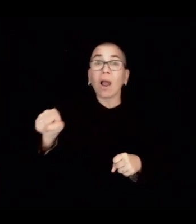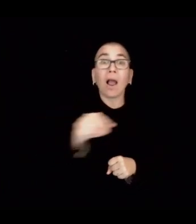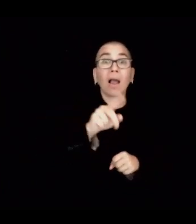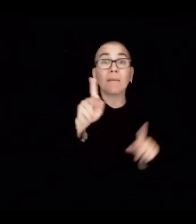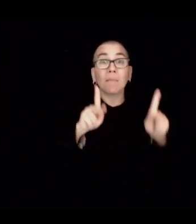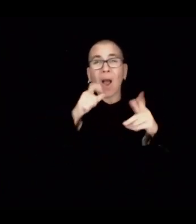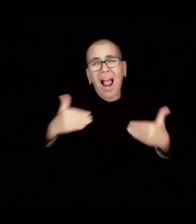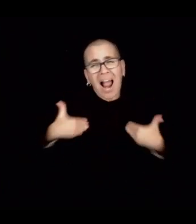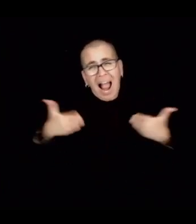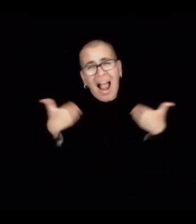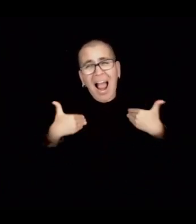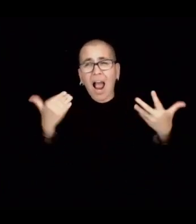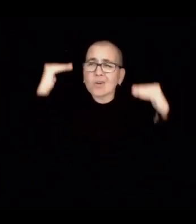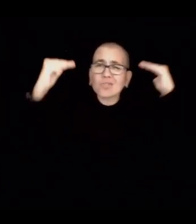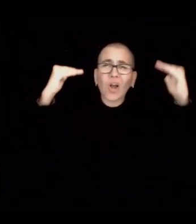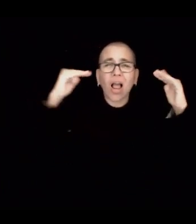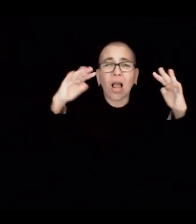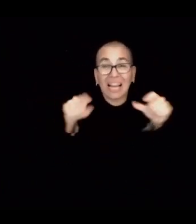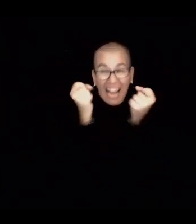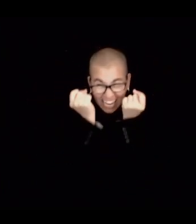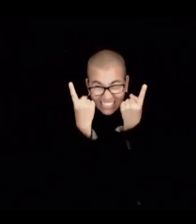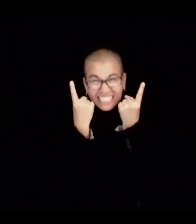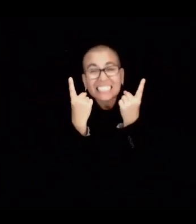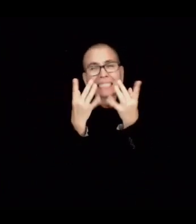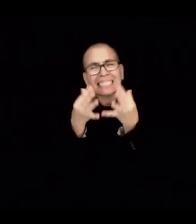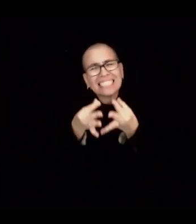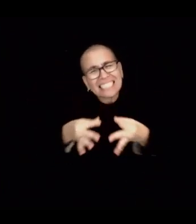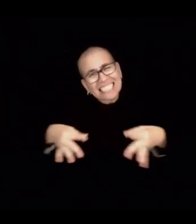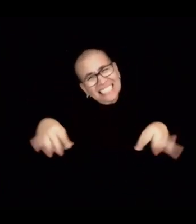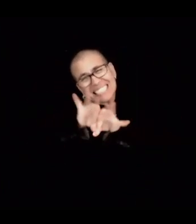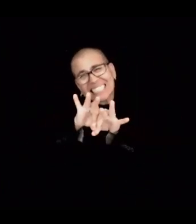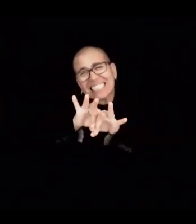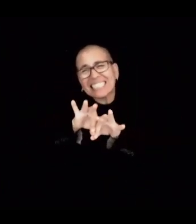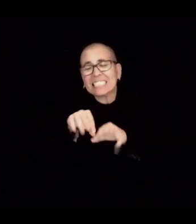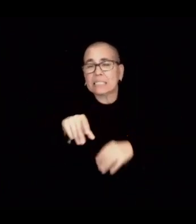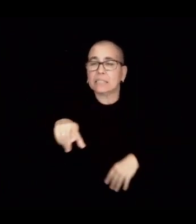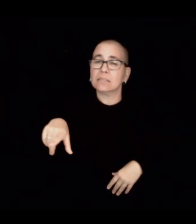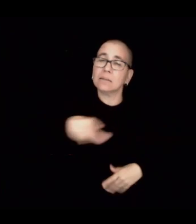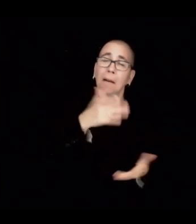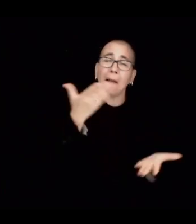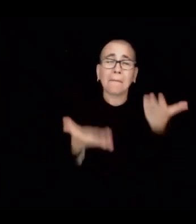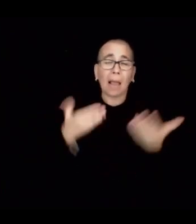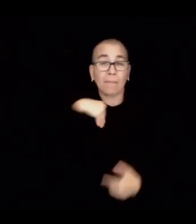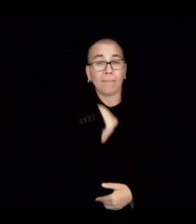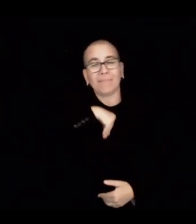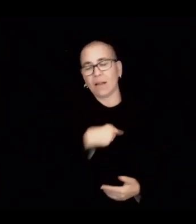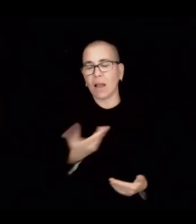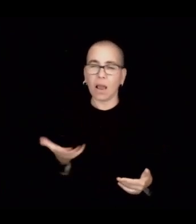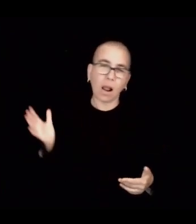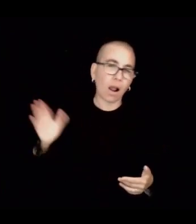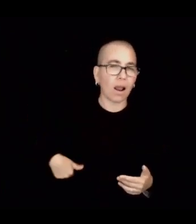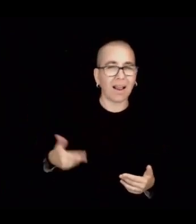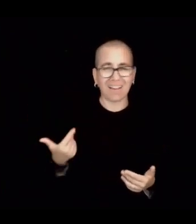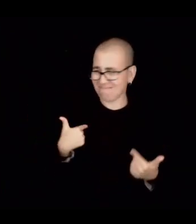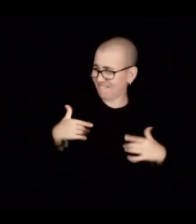that they themselves may not be at highest risk for COVID,